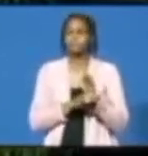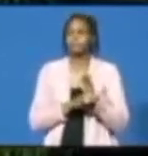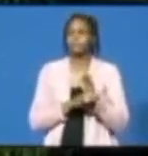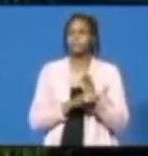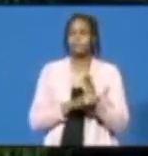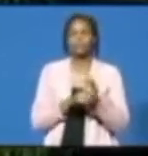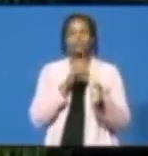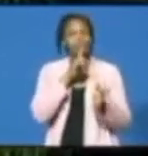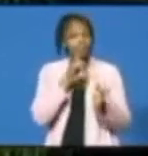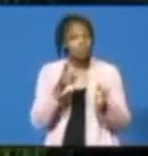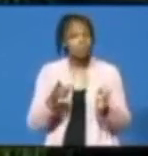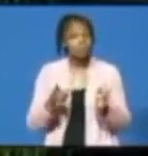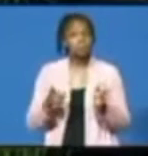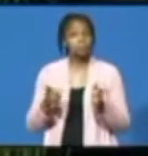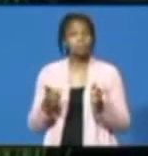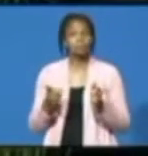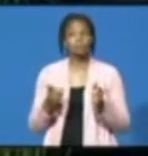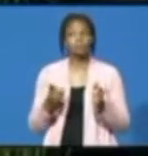are true